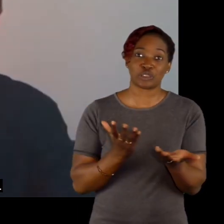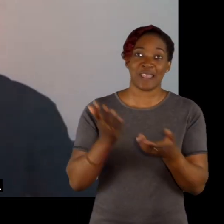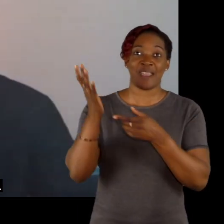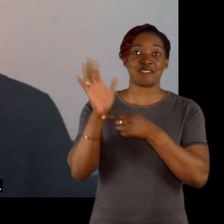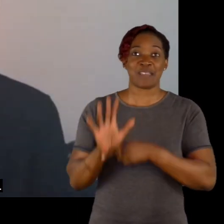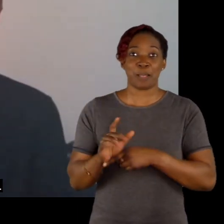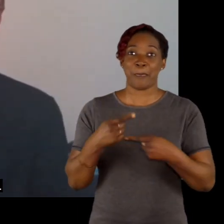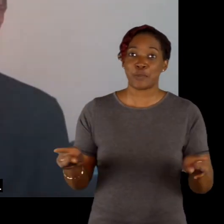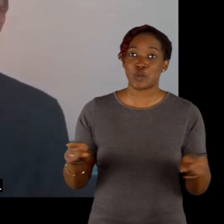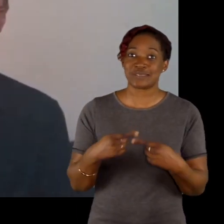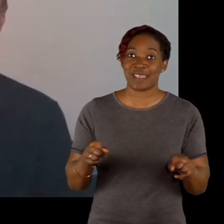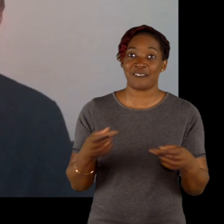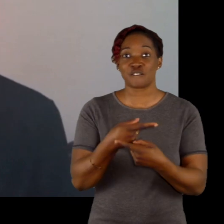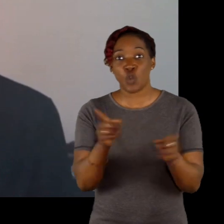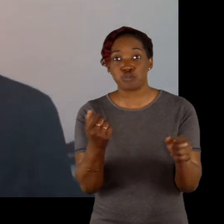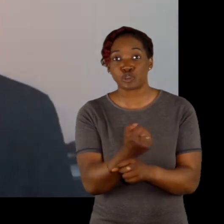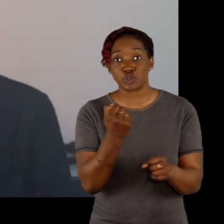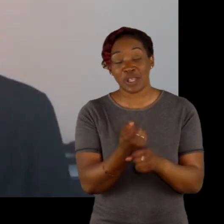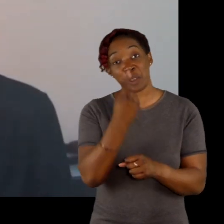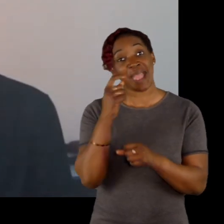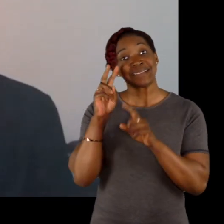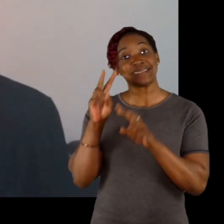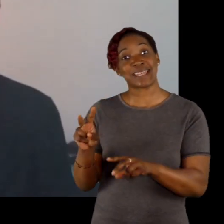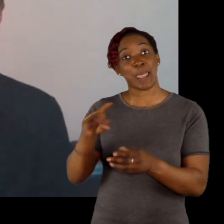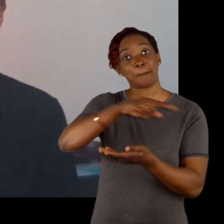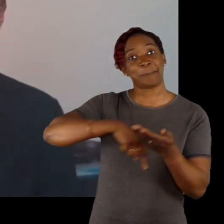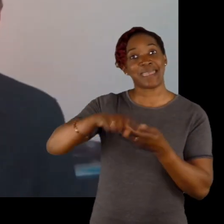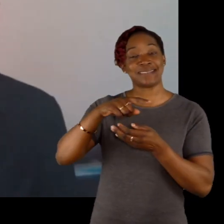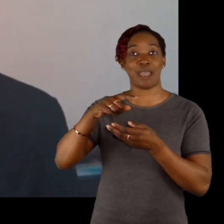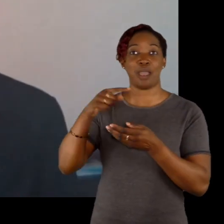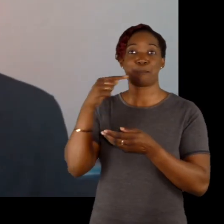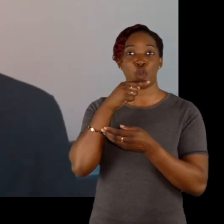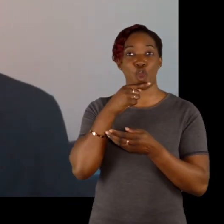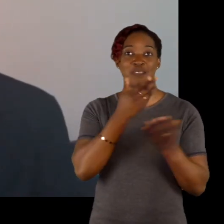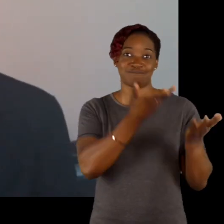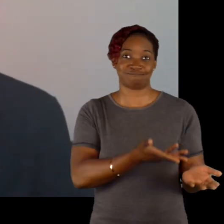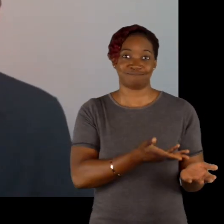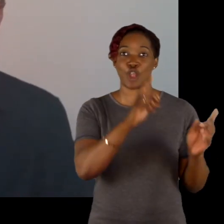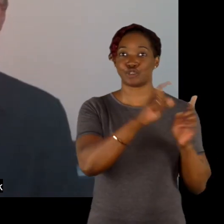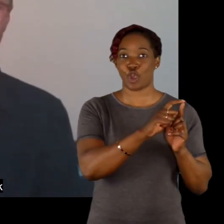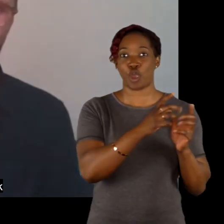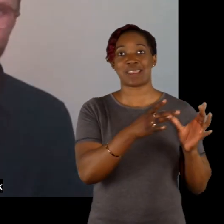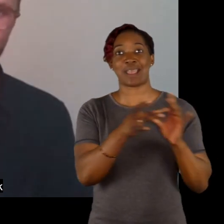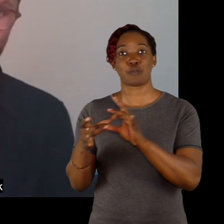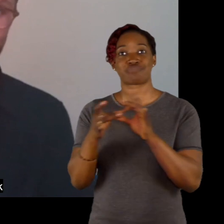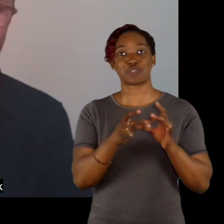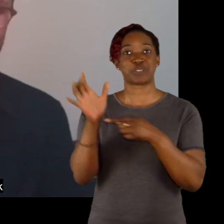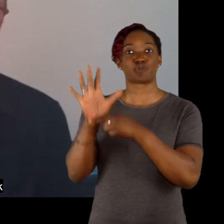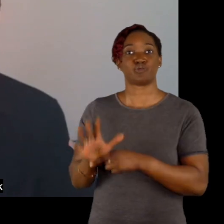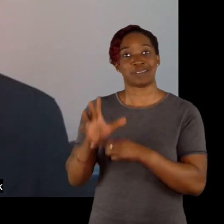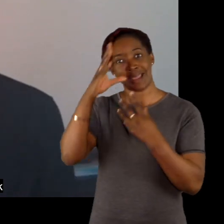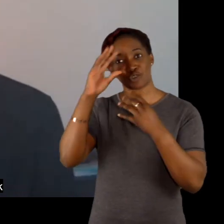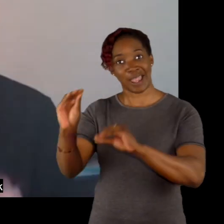to film music for filmmakers. You can see Pizza Boy, which was directed by the talented Duncan Forbes in collaboration with